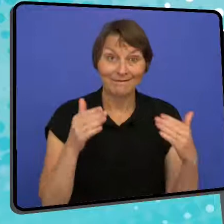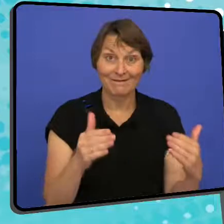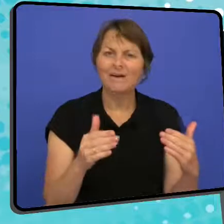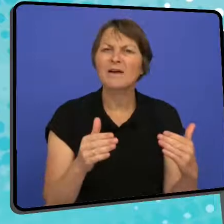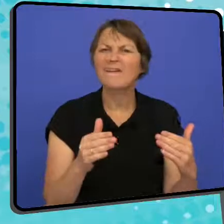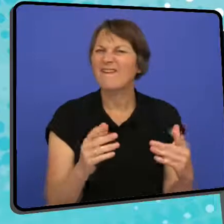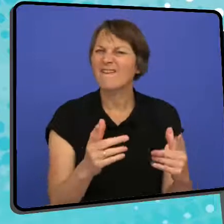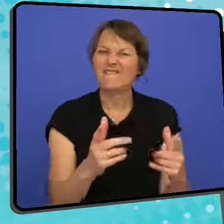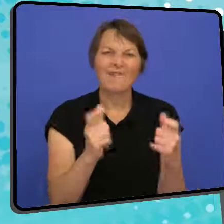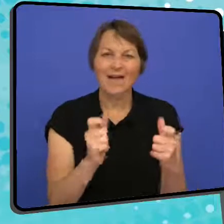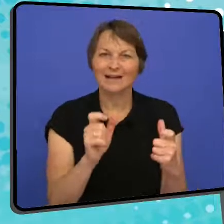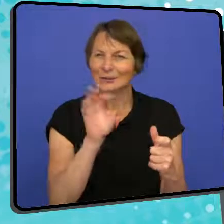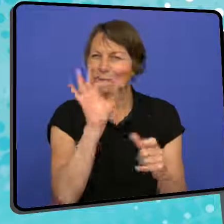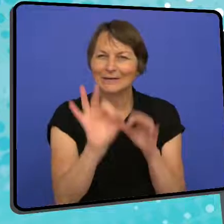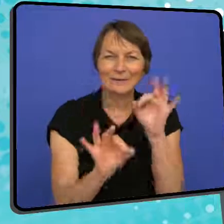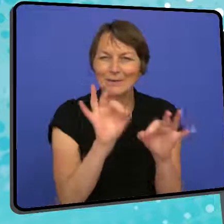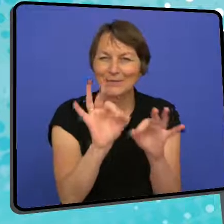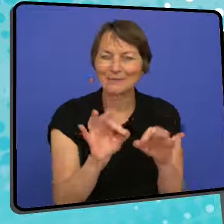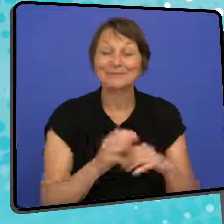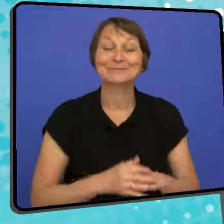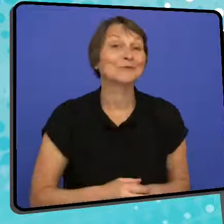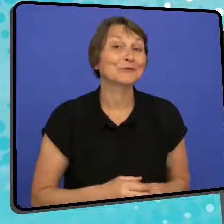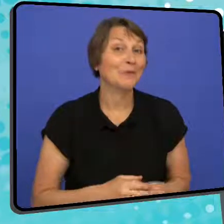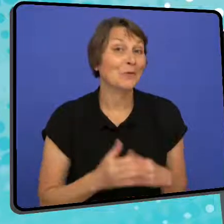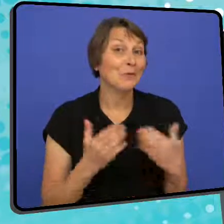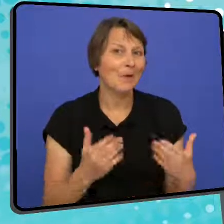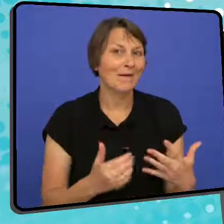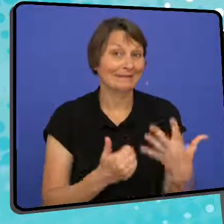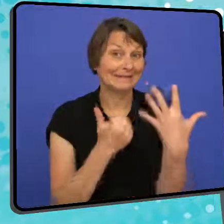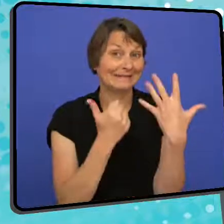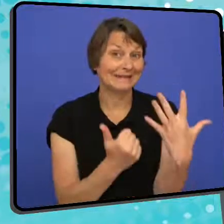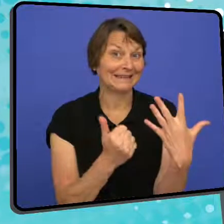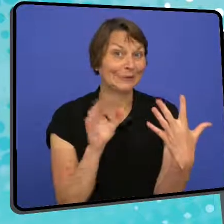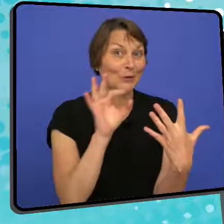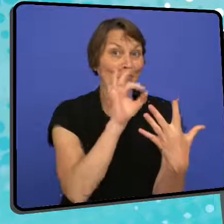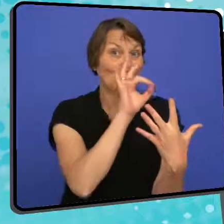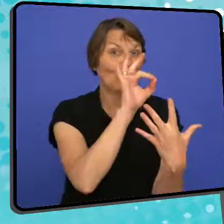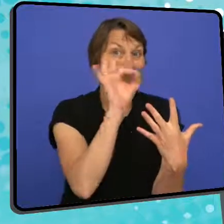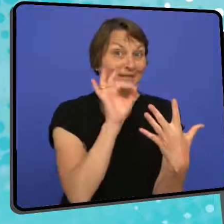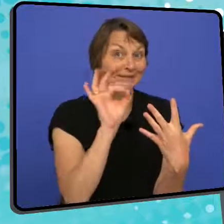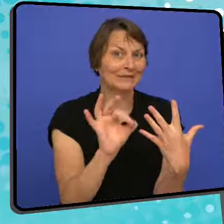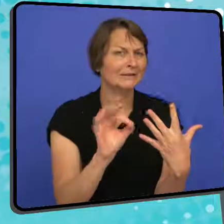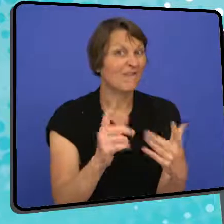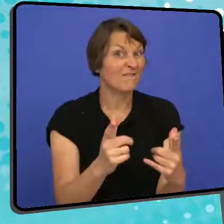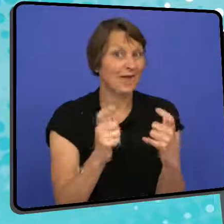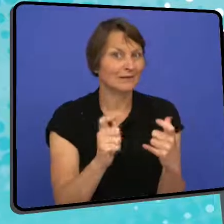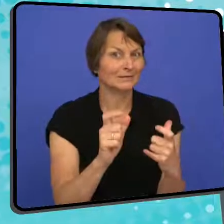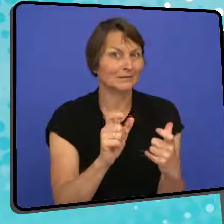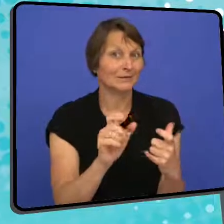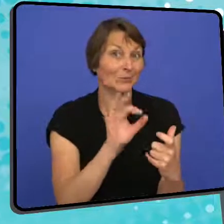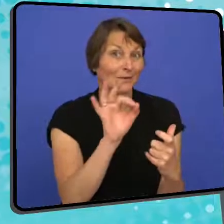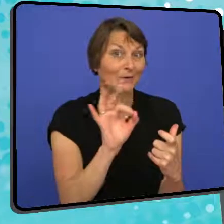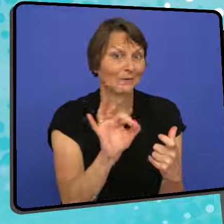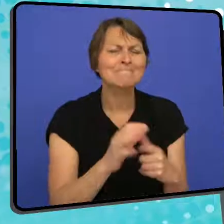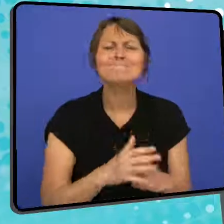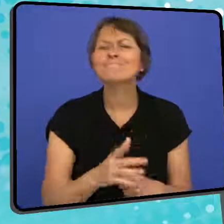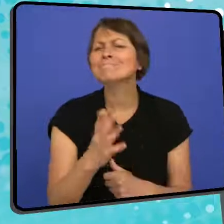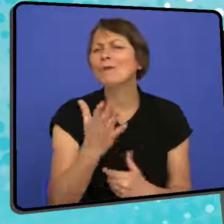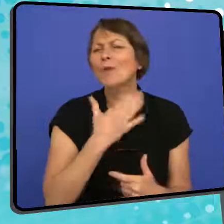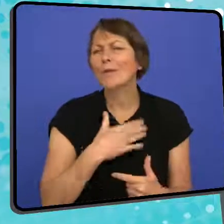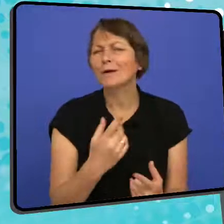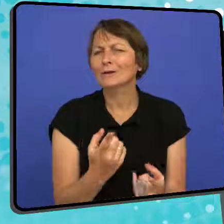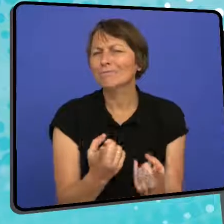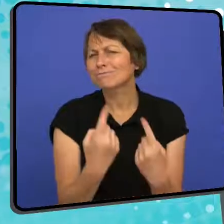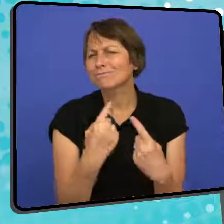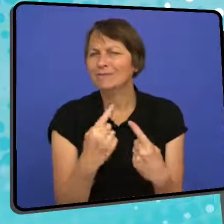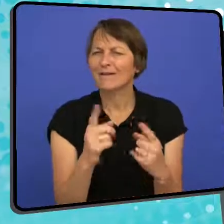quickfire questions, we will ask you 6 questions pretty quickly. So we're looking for sort of a 1 word to a